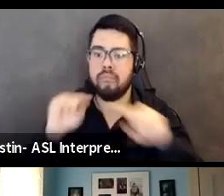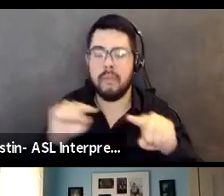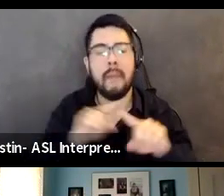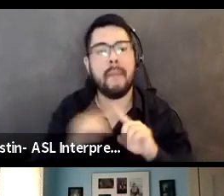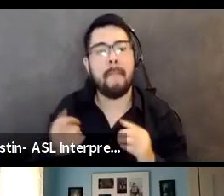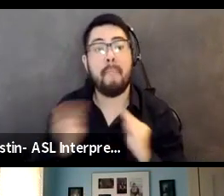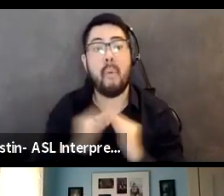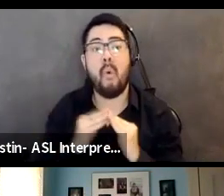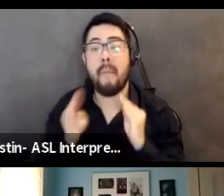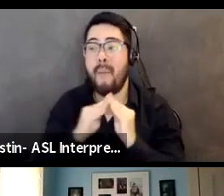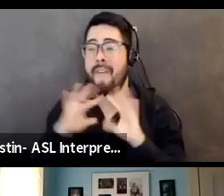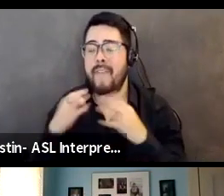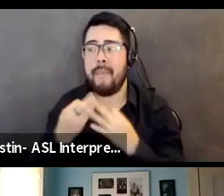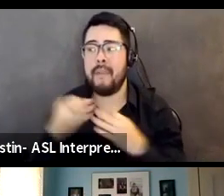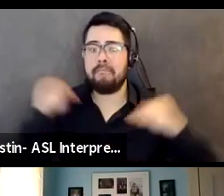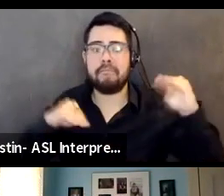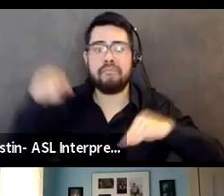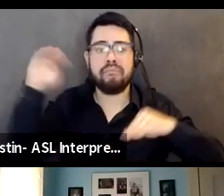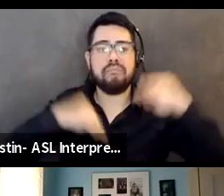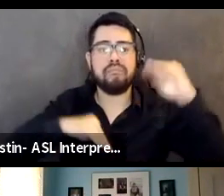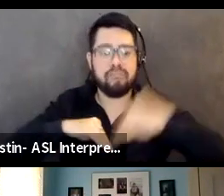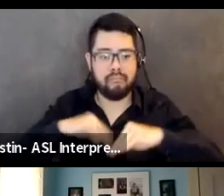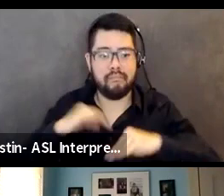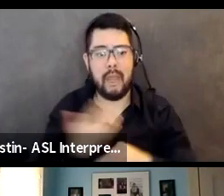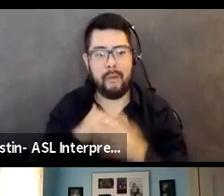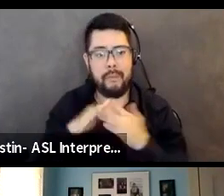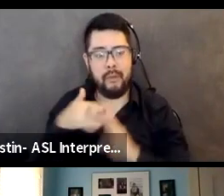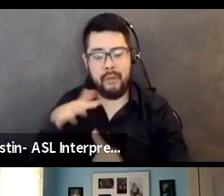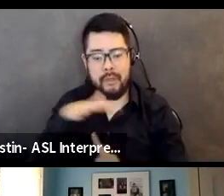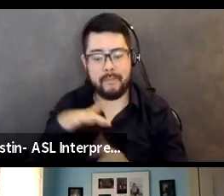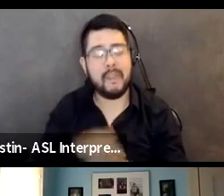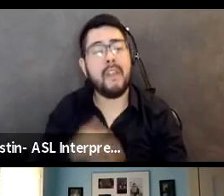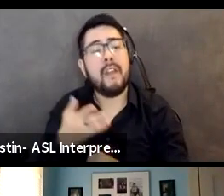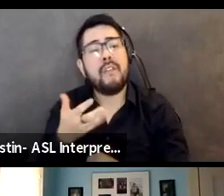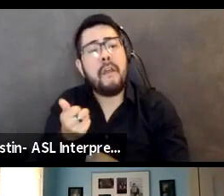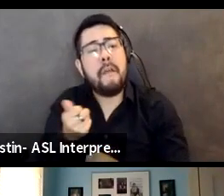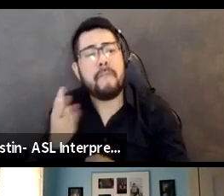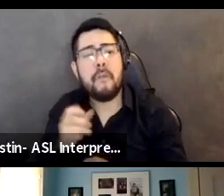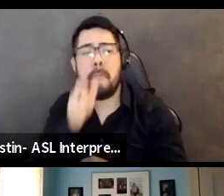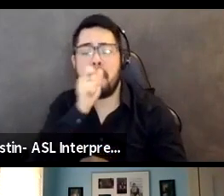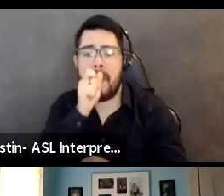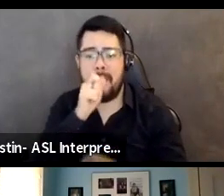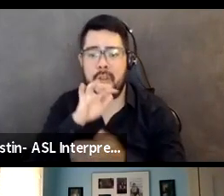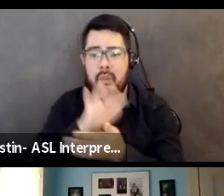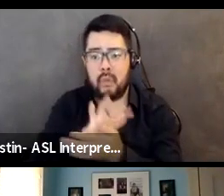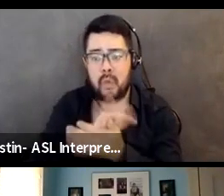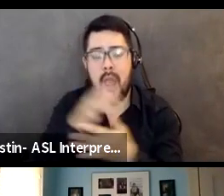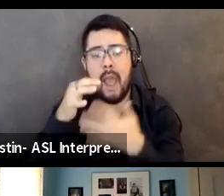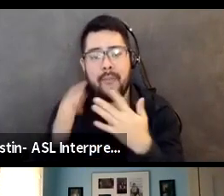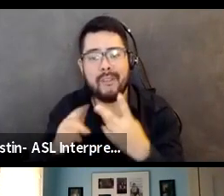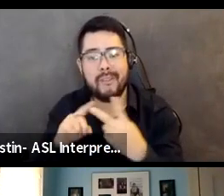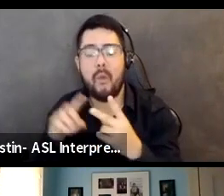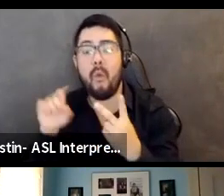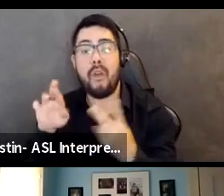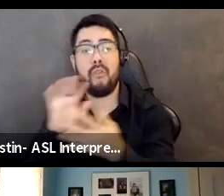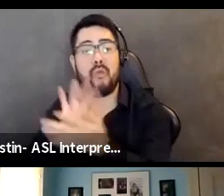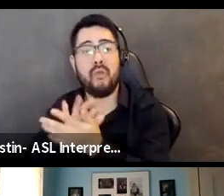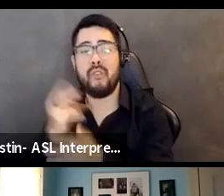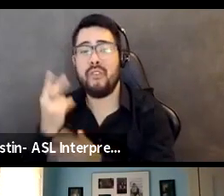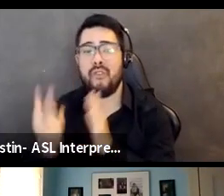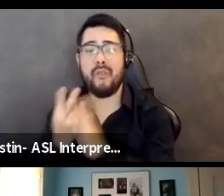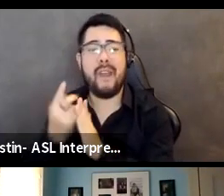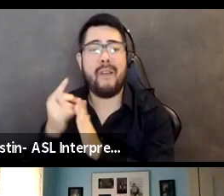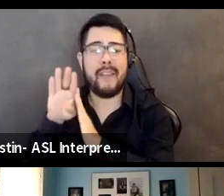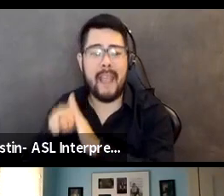into our neighborhood there are a few private school options and some with only two and a half hour school days but there is not an affordable